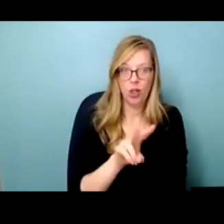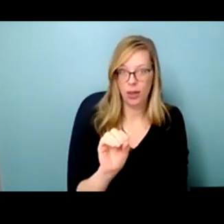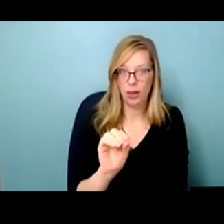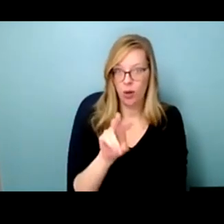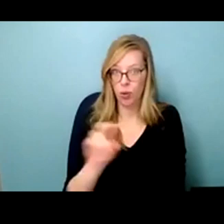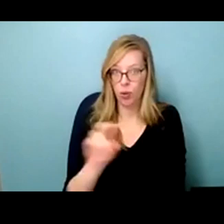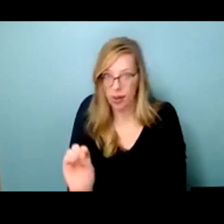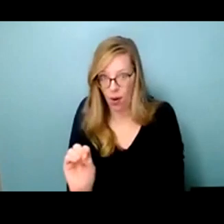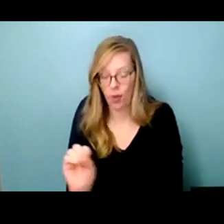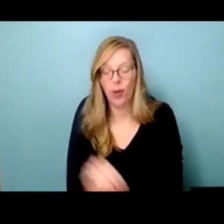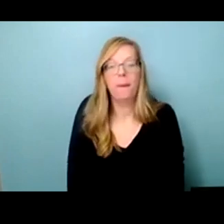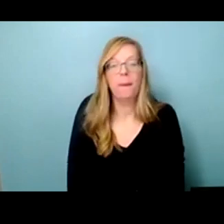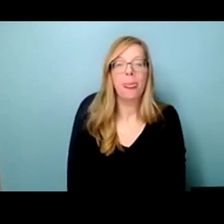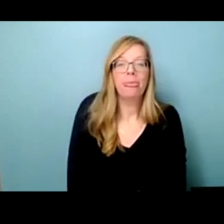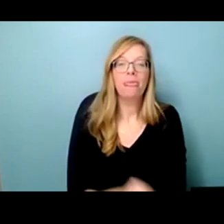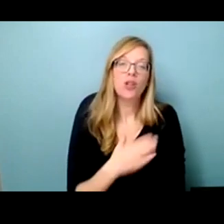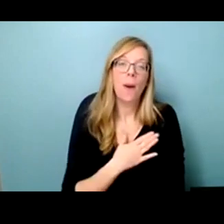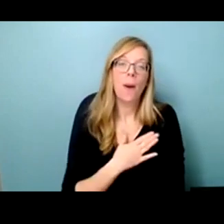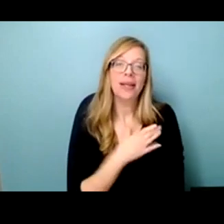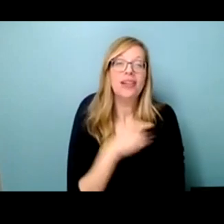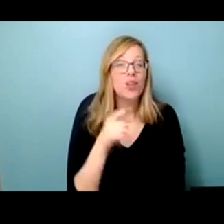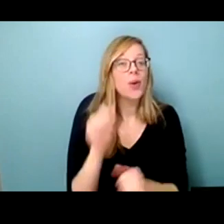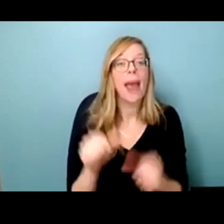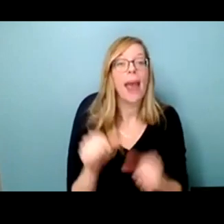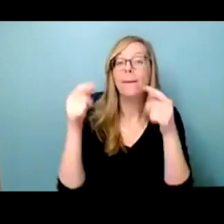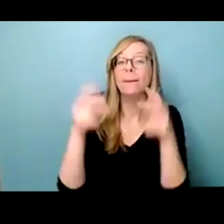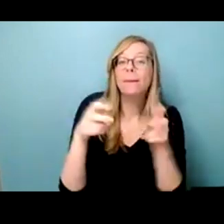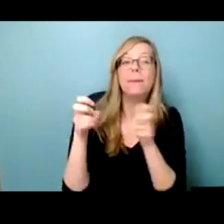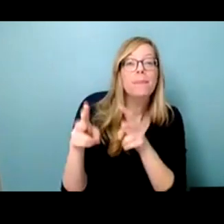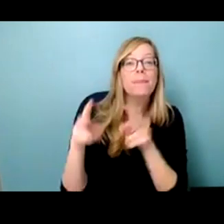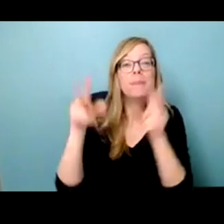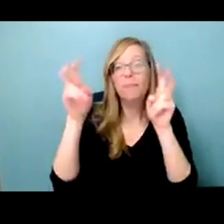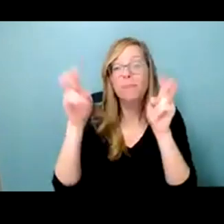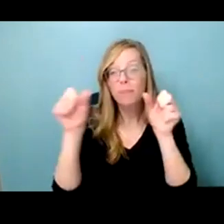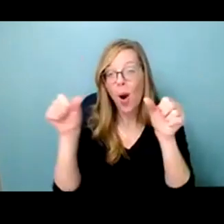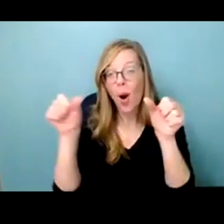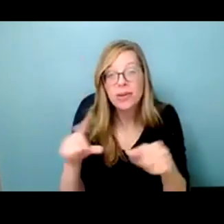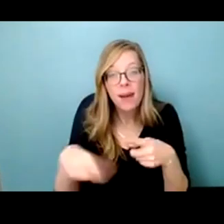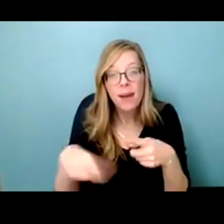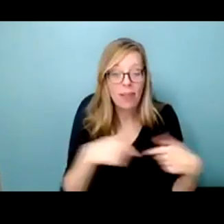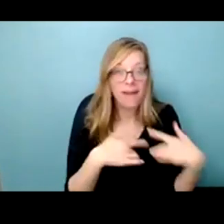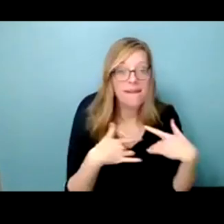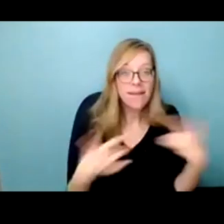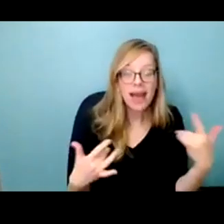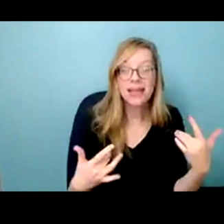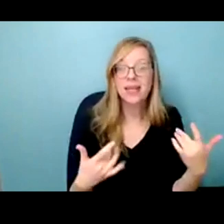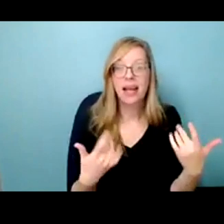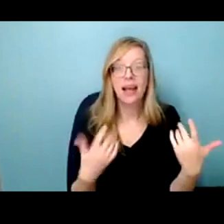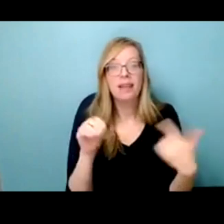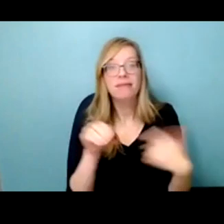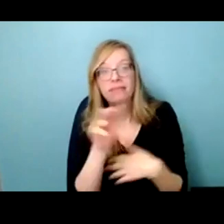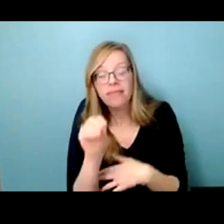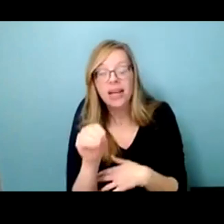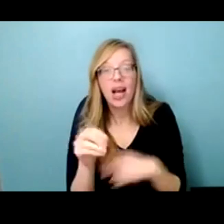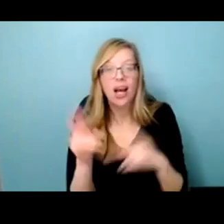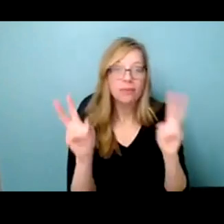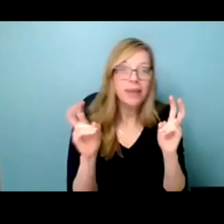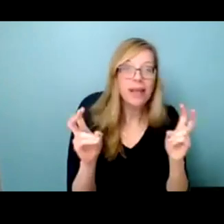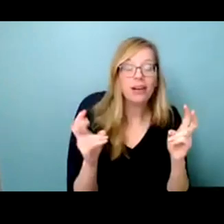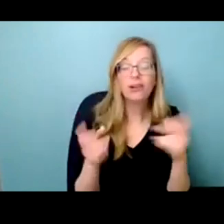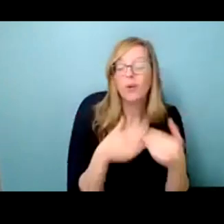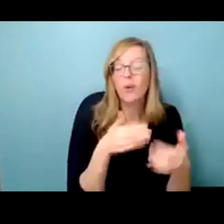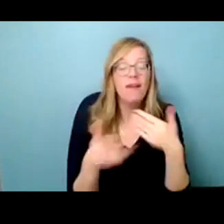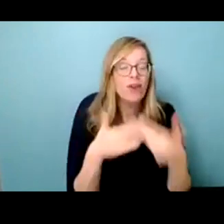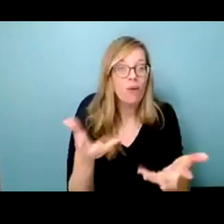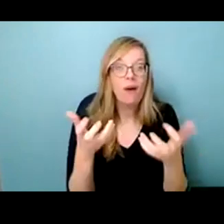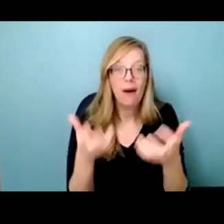2020. So please post about the event, post what you see on photos and screenshots of the speakers and quotes and whatever you like.